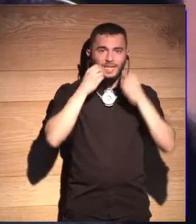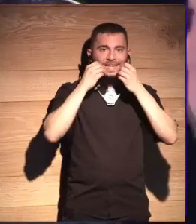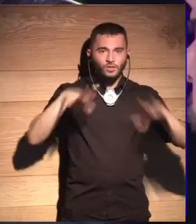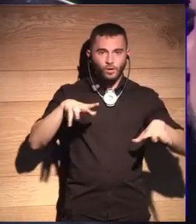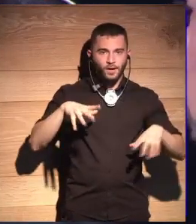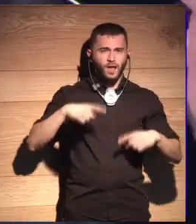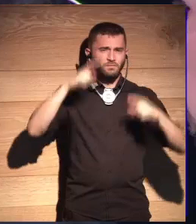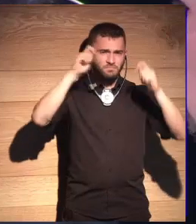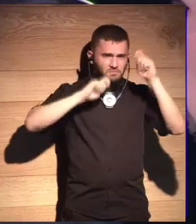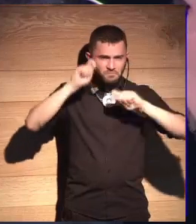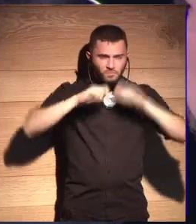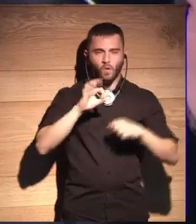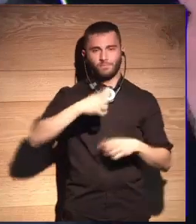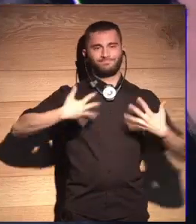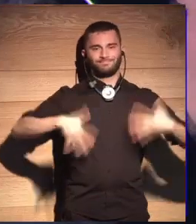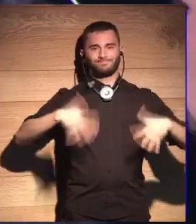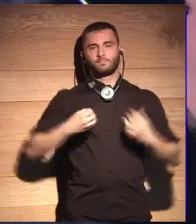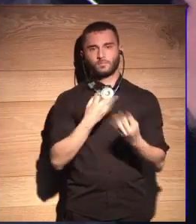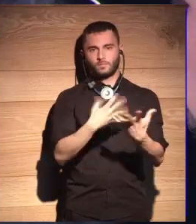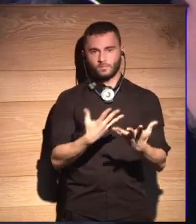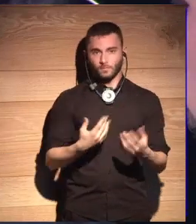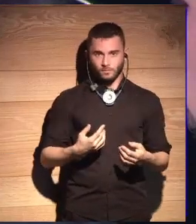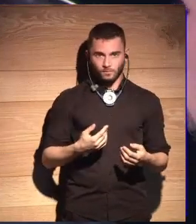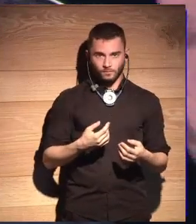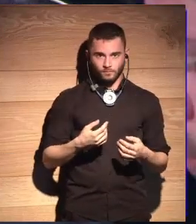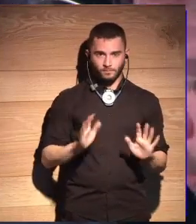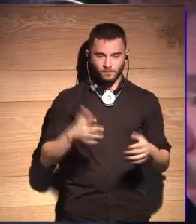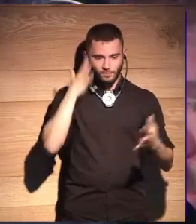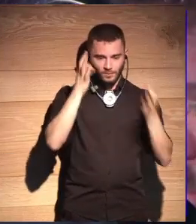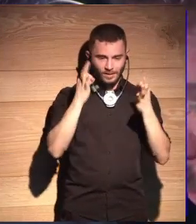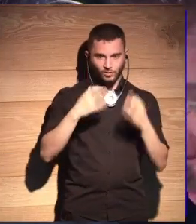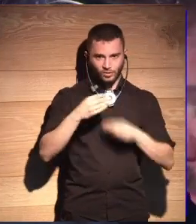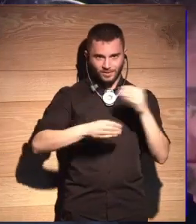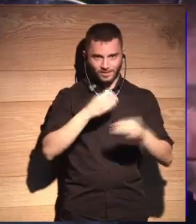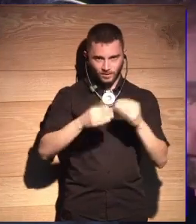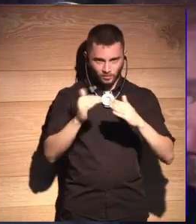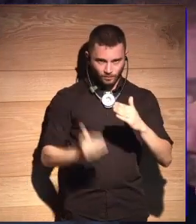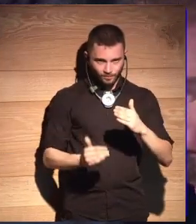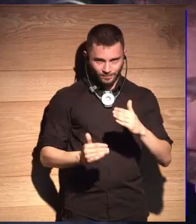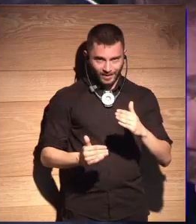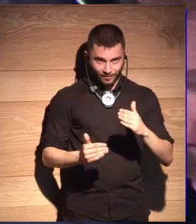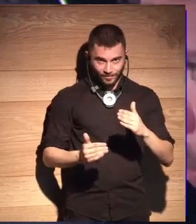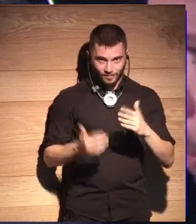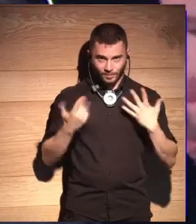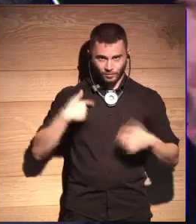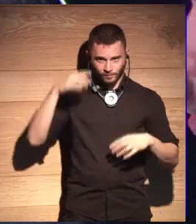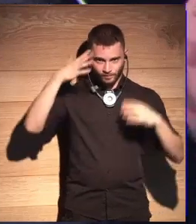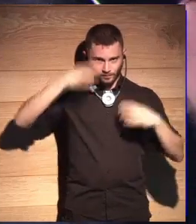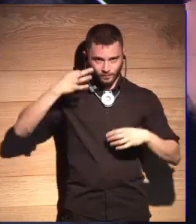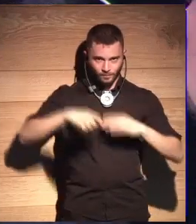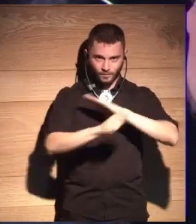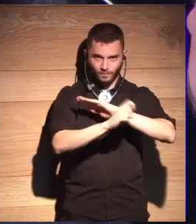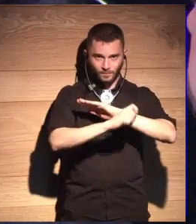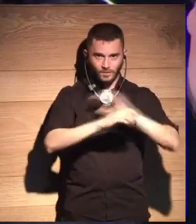control. But it is possible. It is easier to tell a story with a lot of tears than with